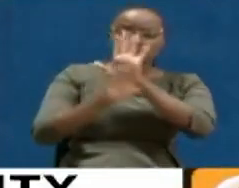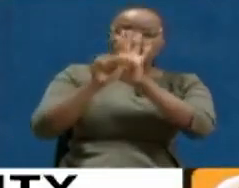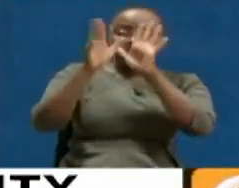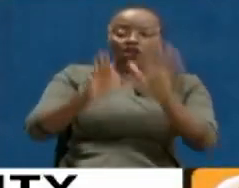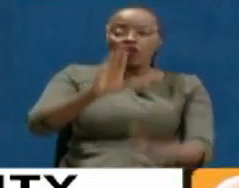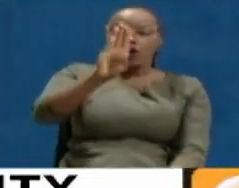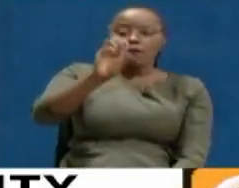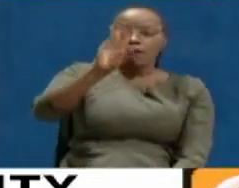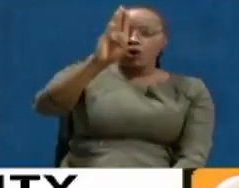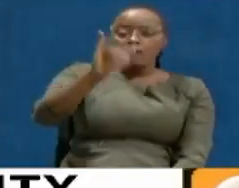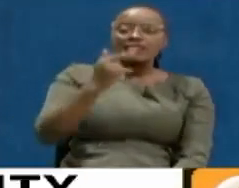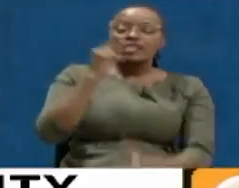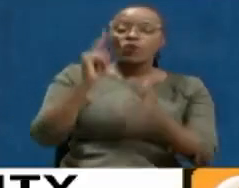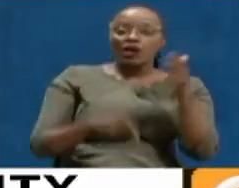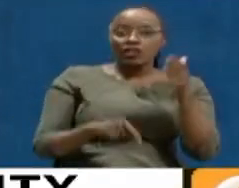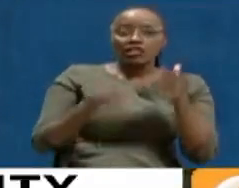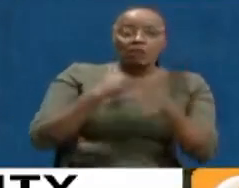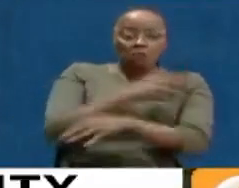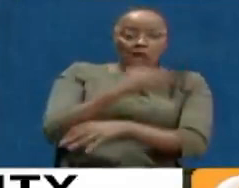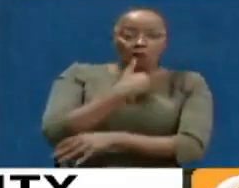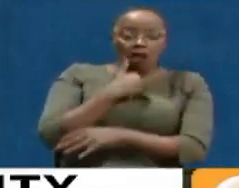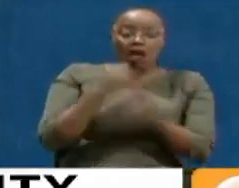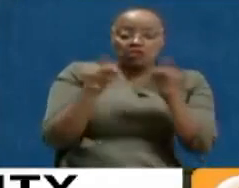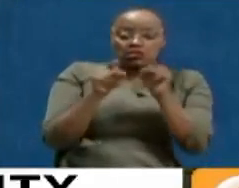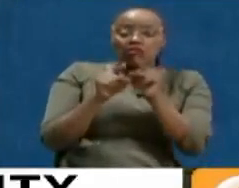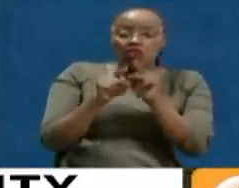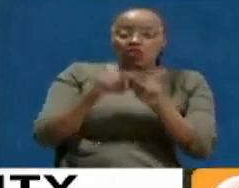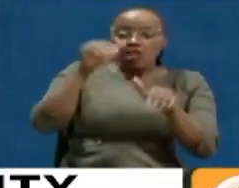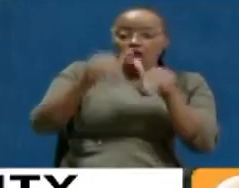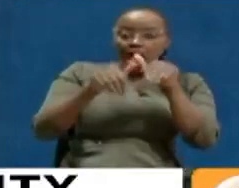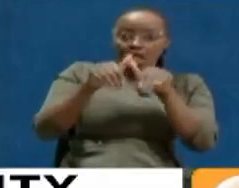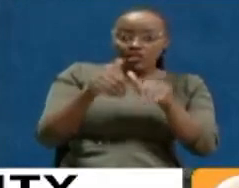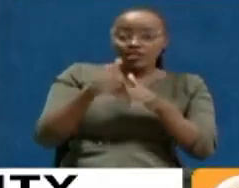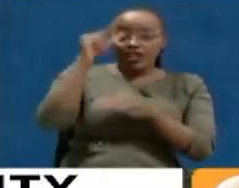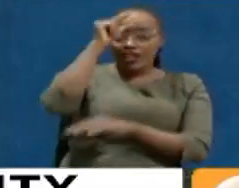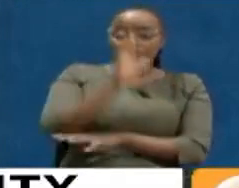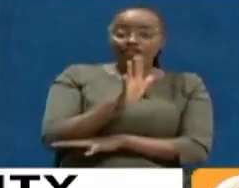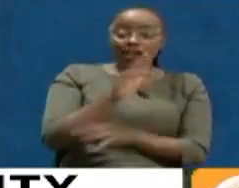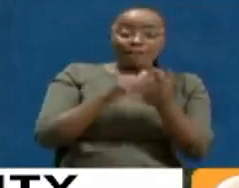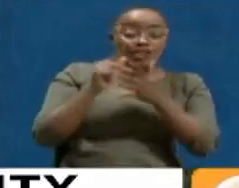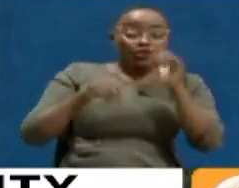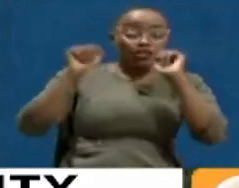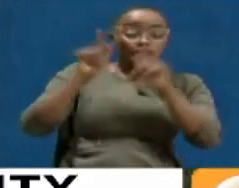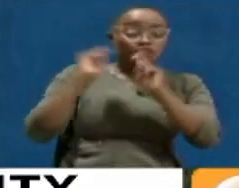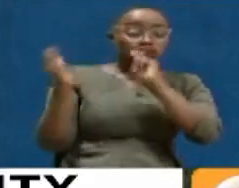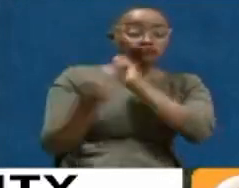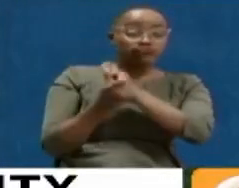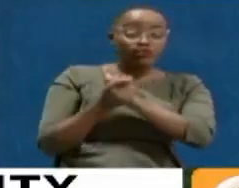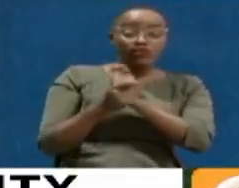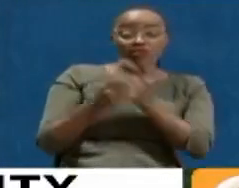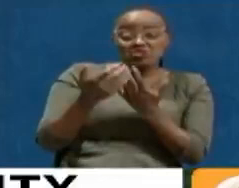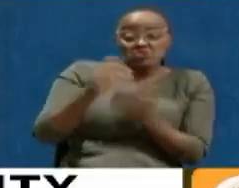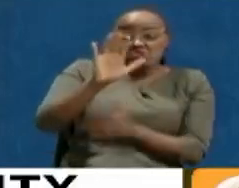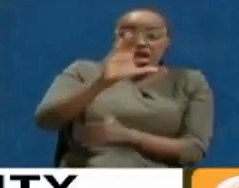Bobby Mkangi says Mutura has powers equivalent to those of an elected governor, and therefore he can change the cabinet to